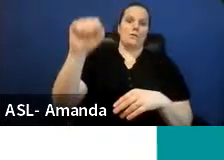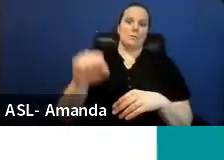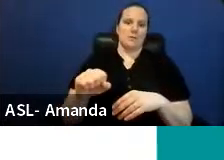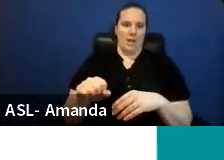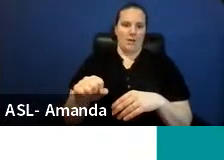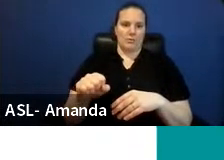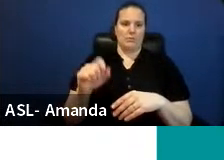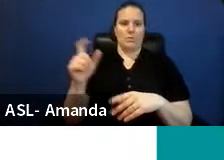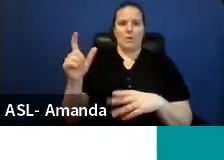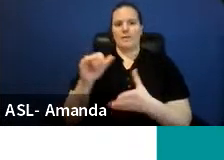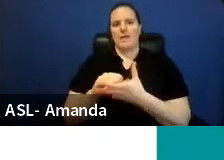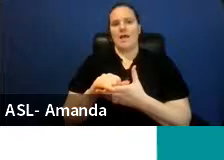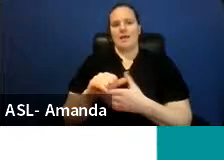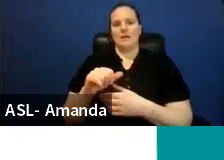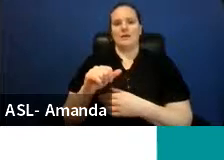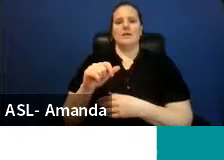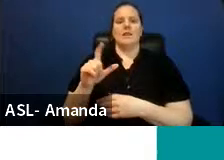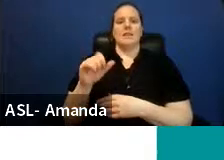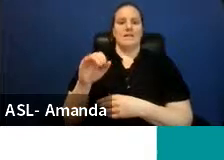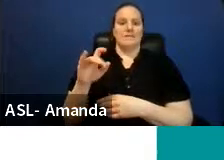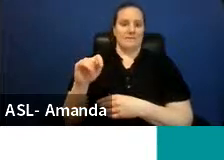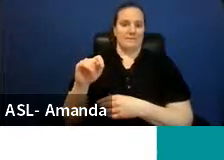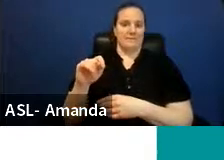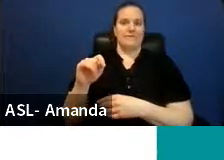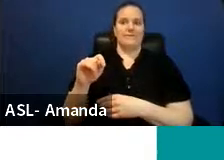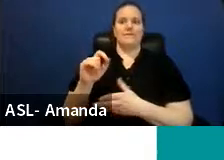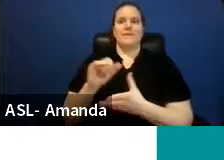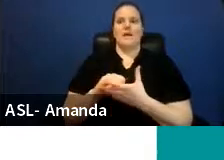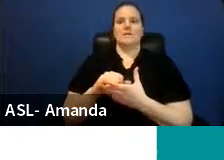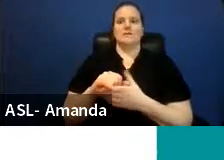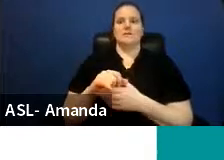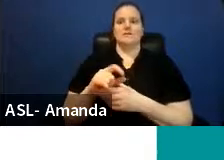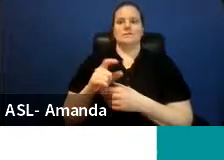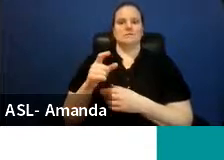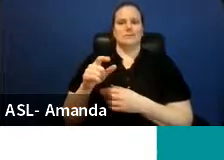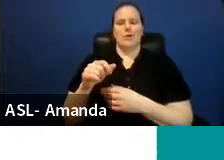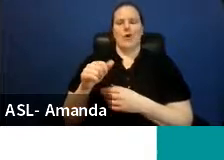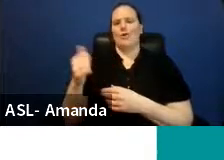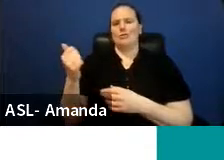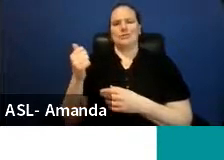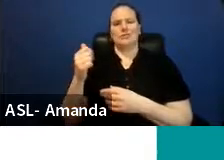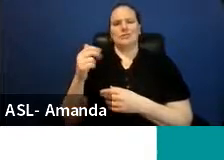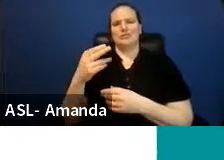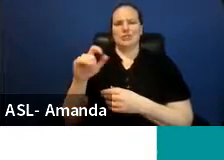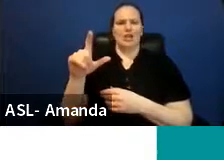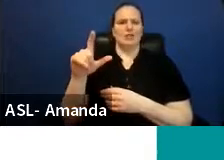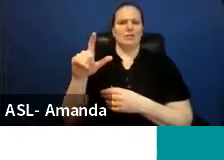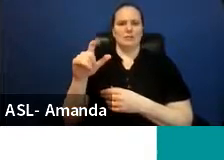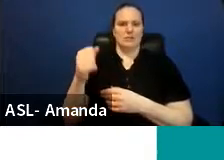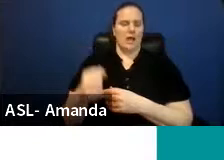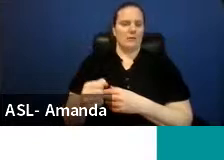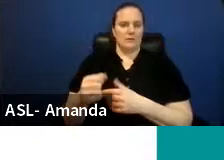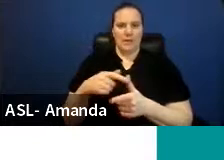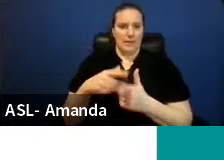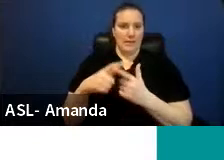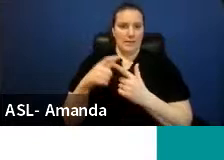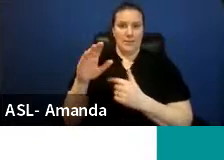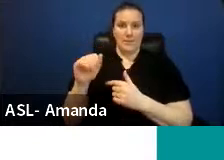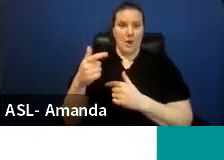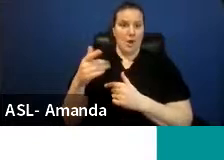span is, and then there's an alternate channel just to the south, and then the barge channel is where the